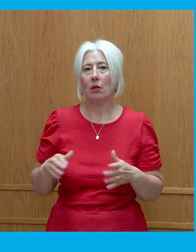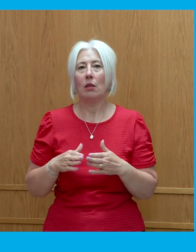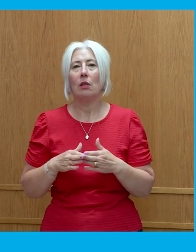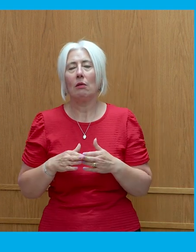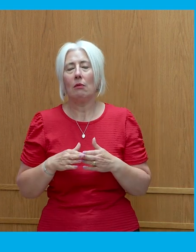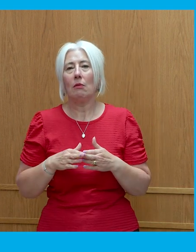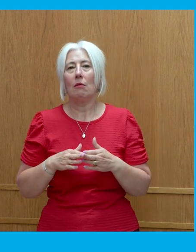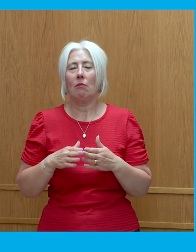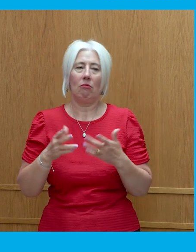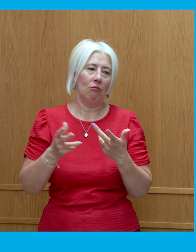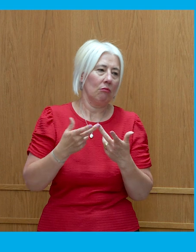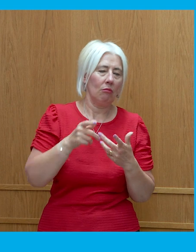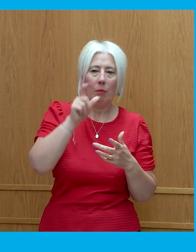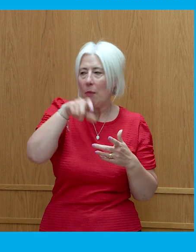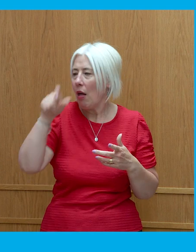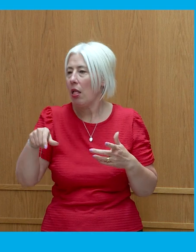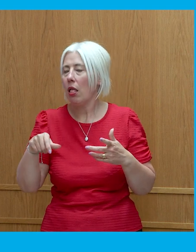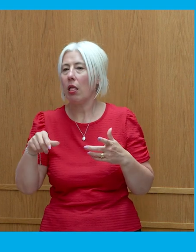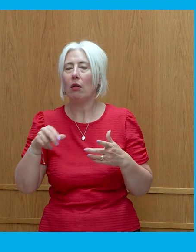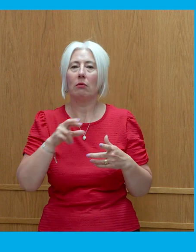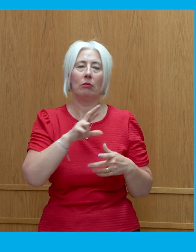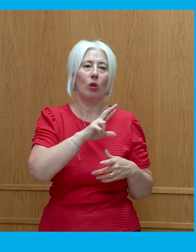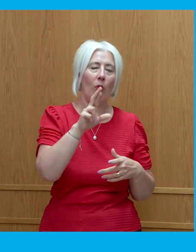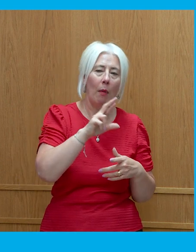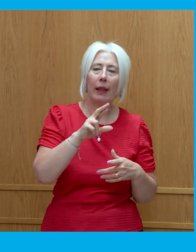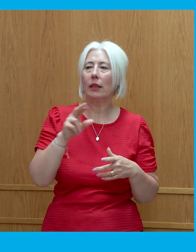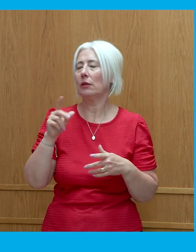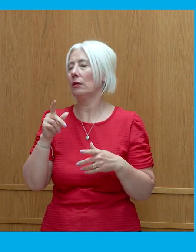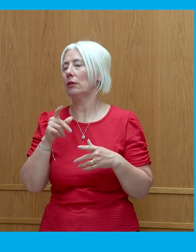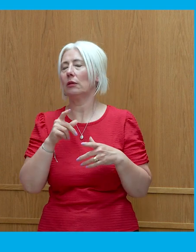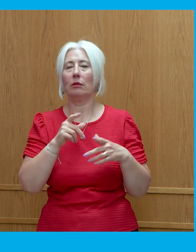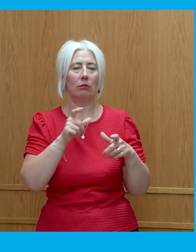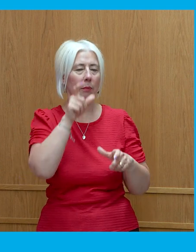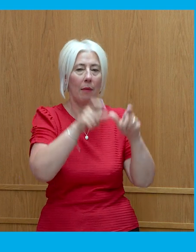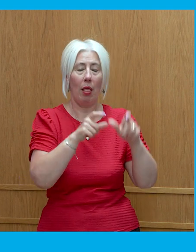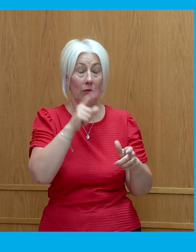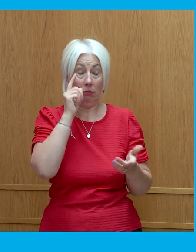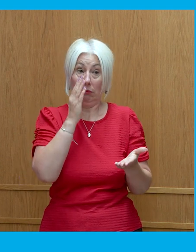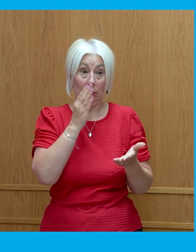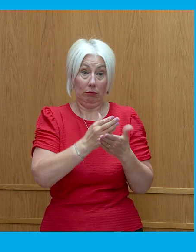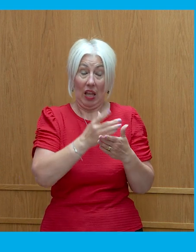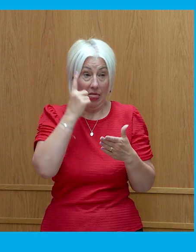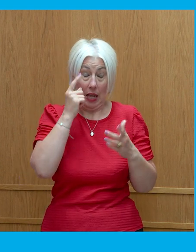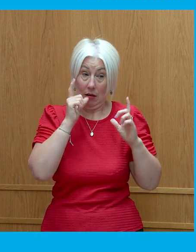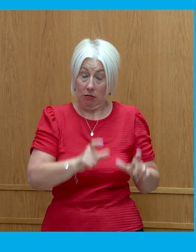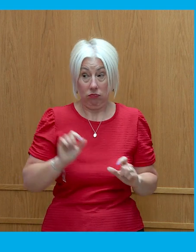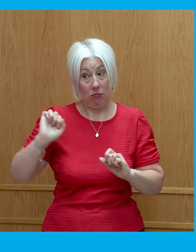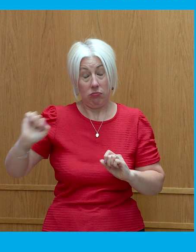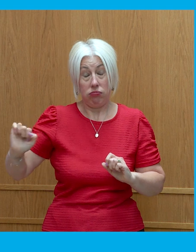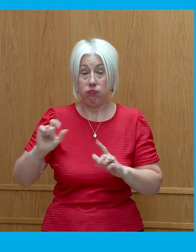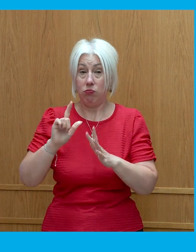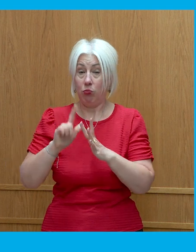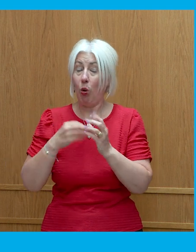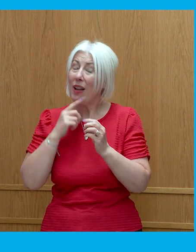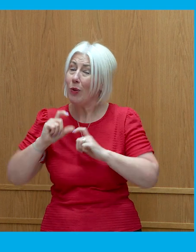you know, as I said, delegates and Republican Party supporters who were convinced that he'd stay. So I don't know. I